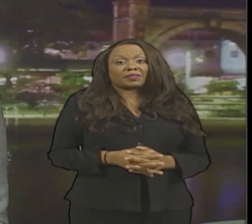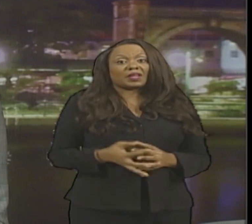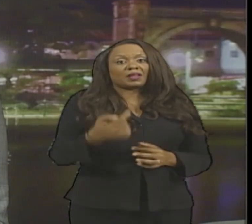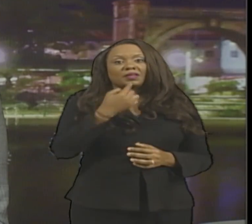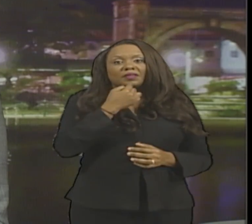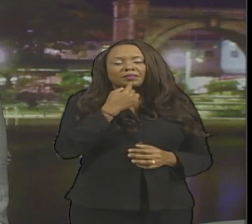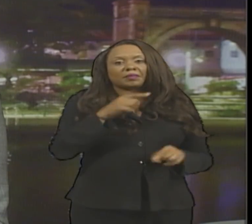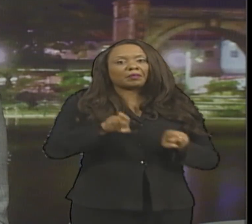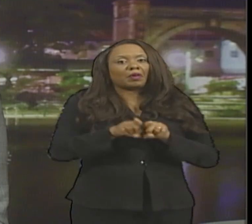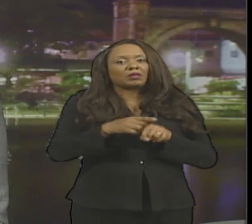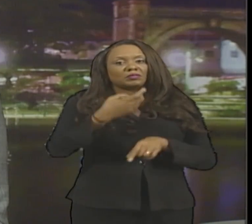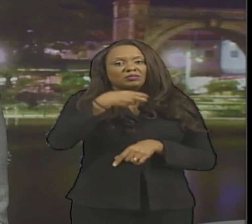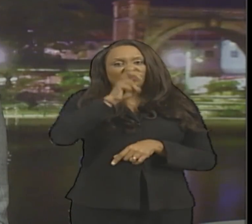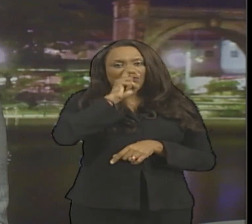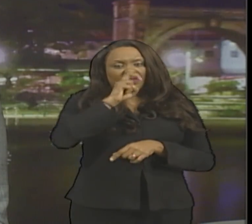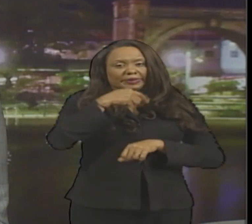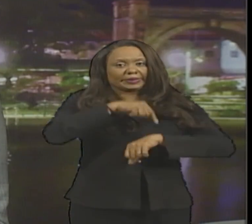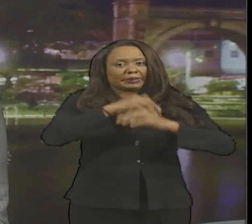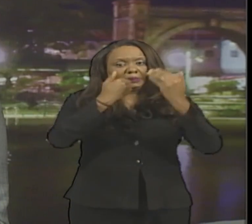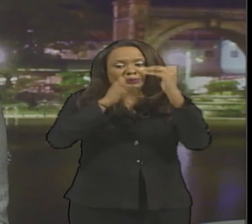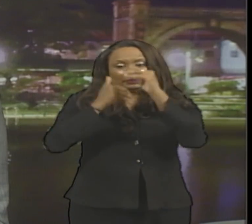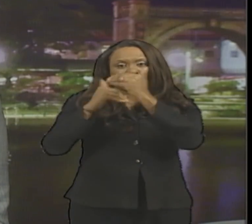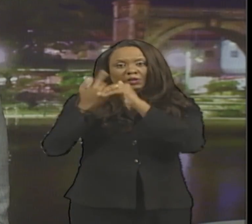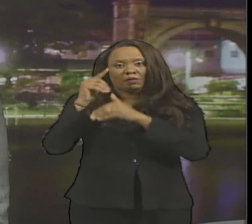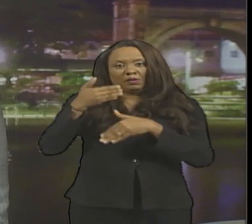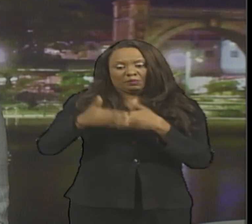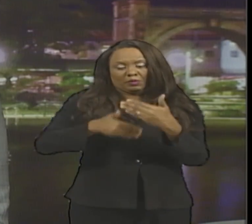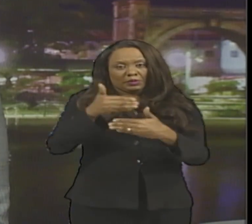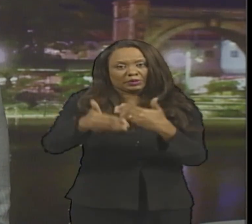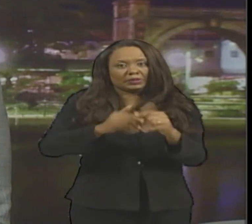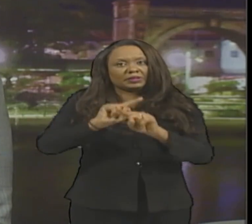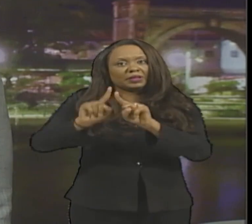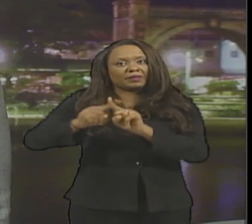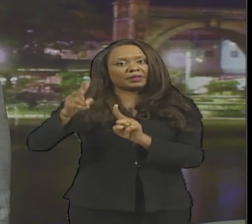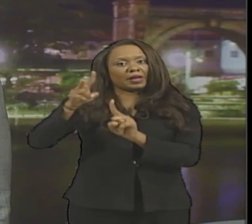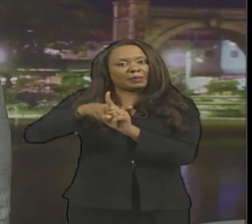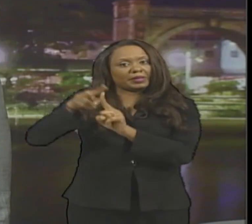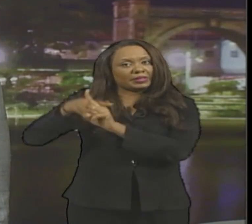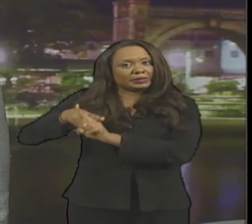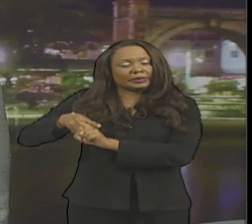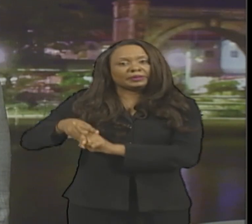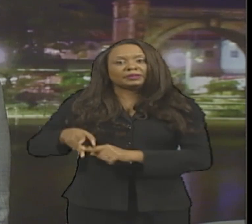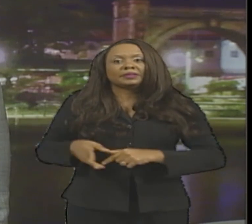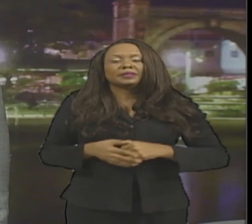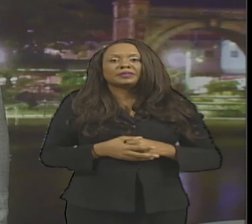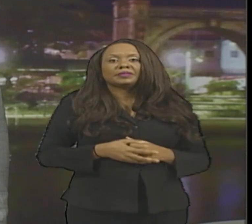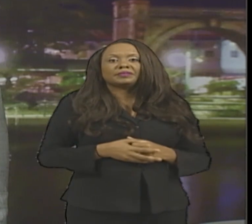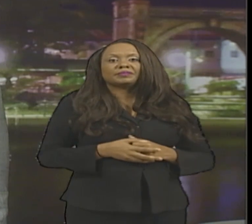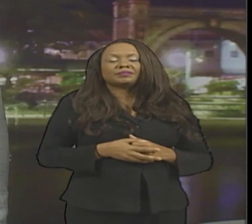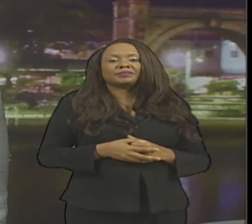And she says there will also be strict time limits for the processing of applications.